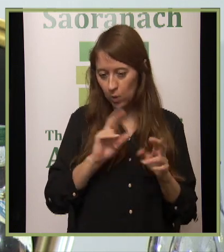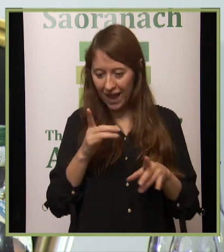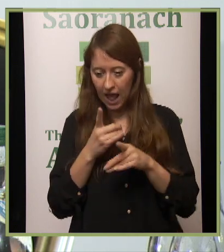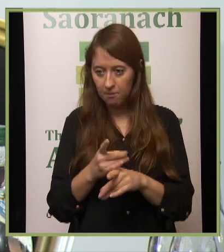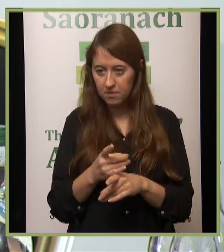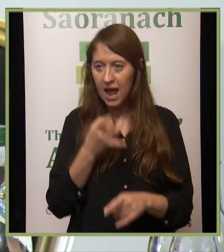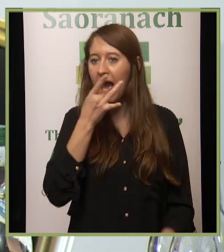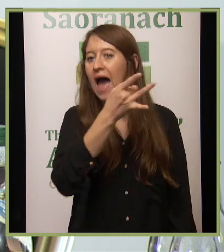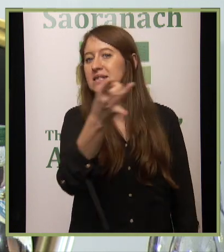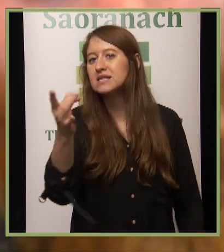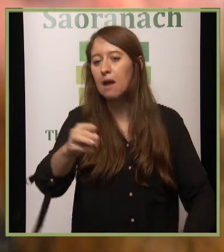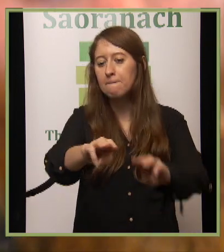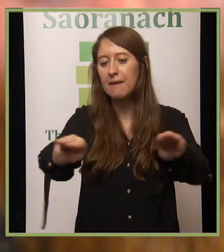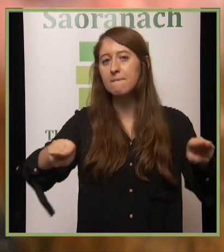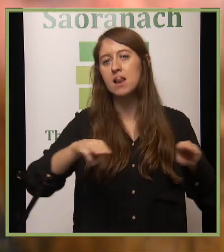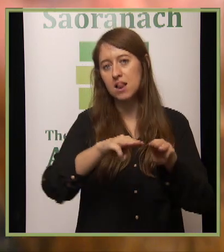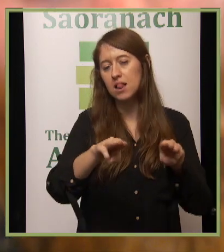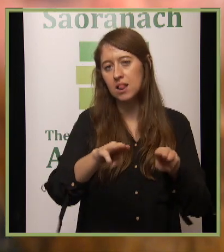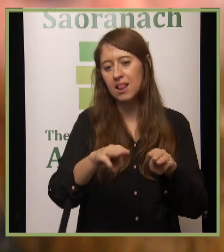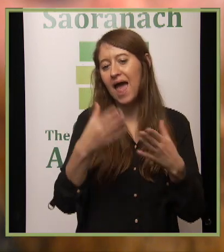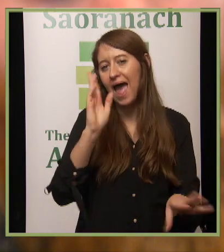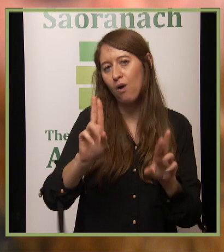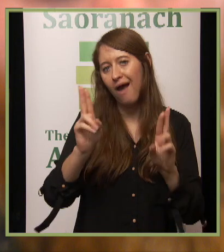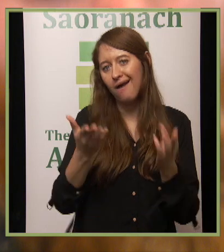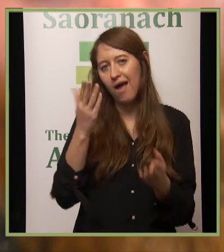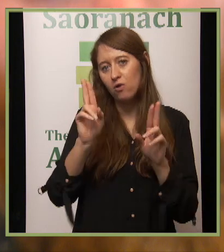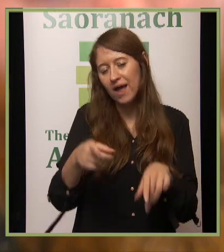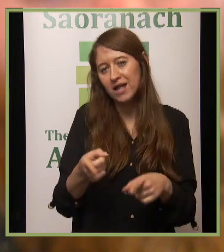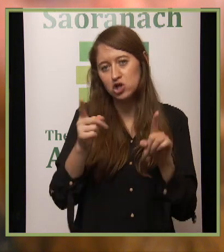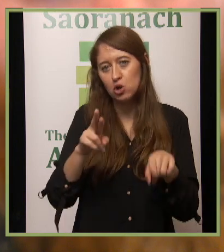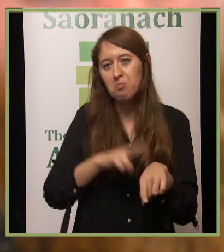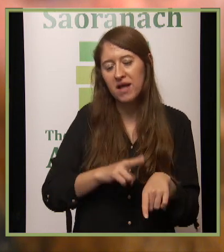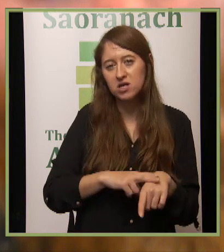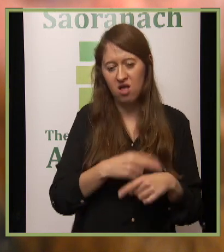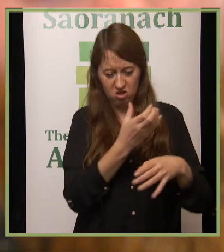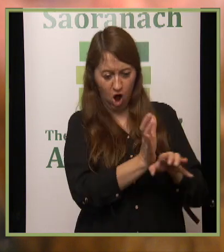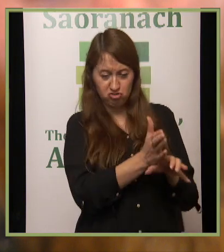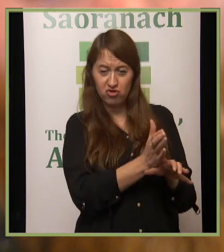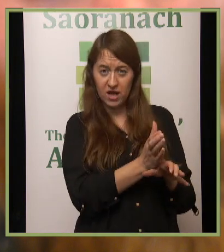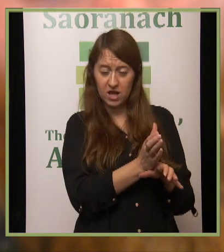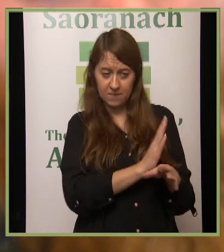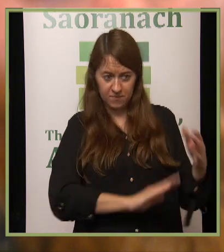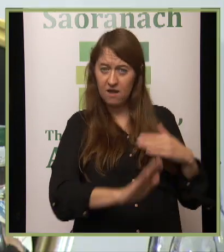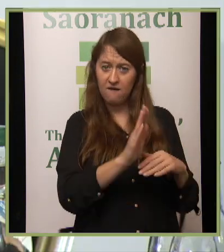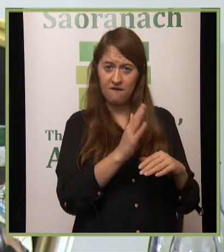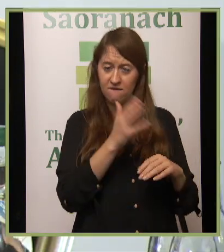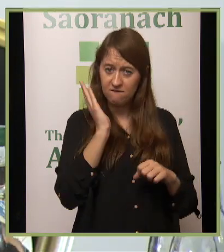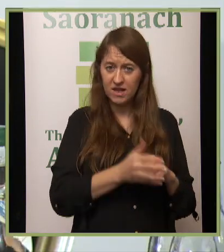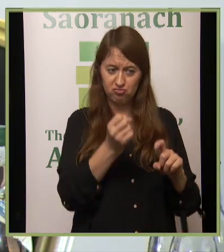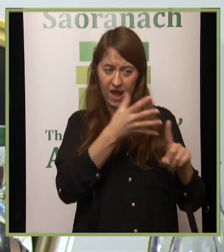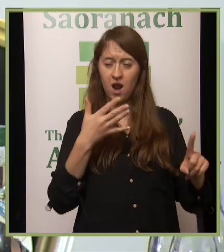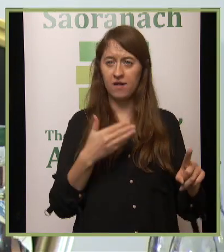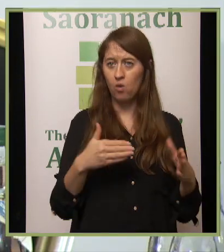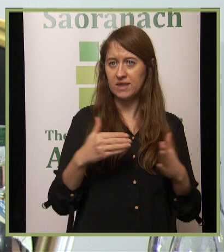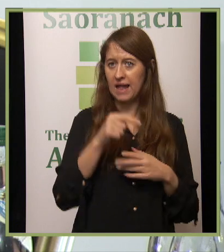do that better. I think that's worth recognising, do you know? That the state has said, right, this is a problem, and